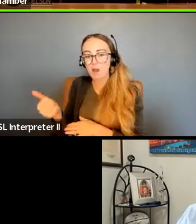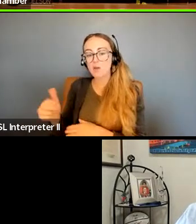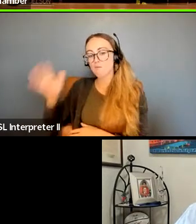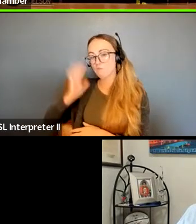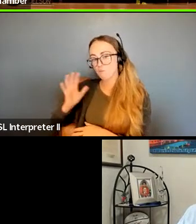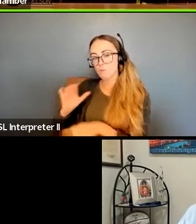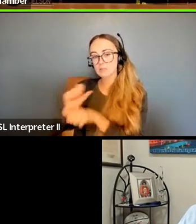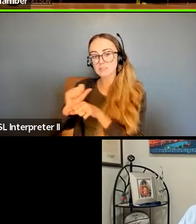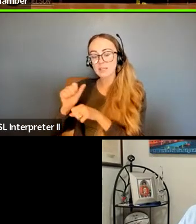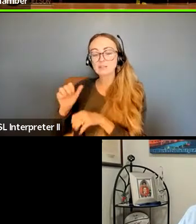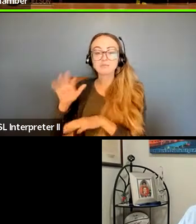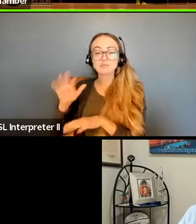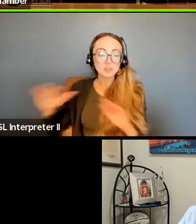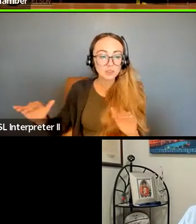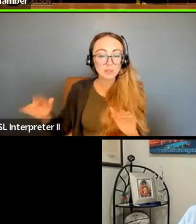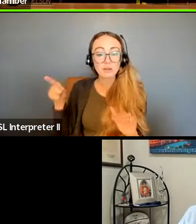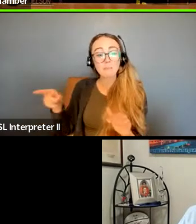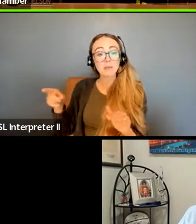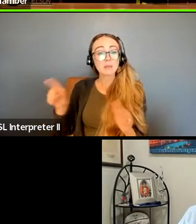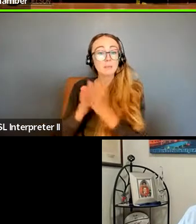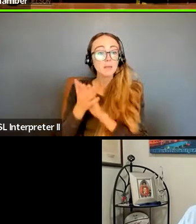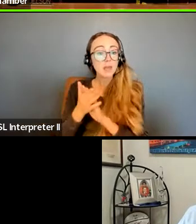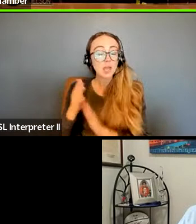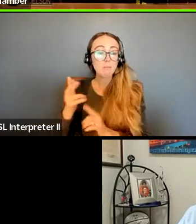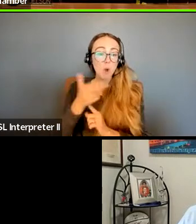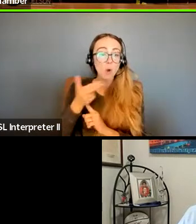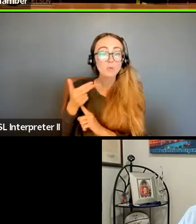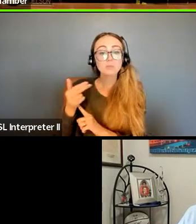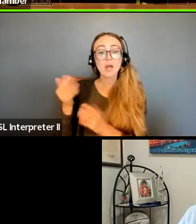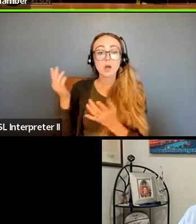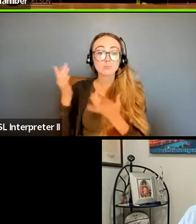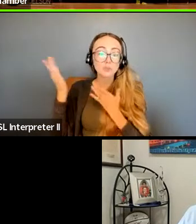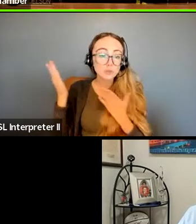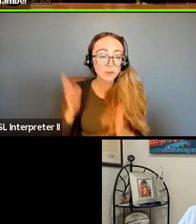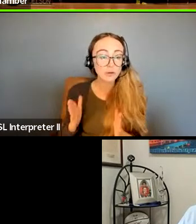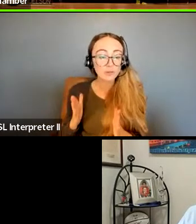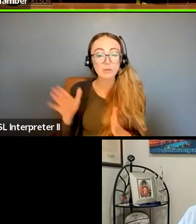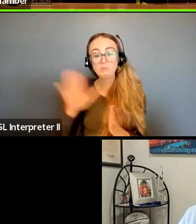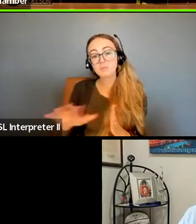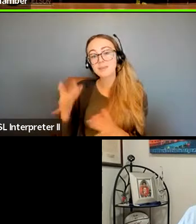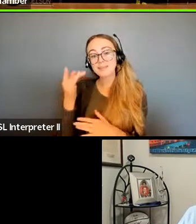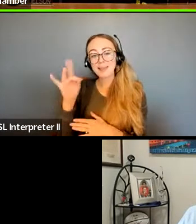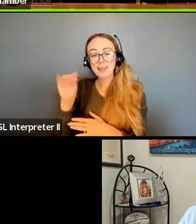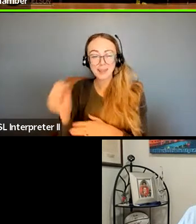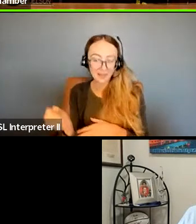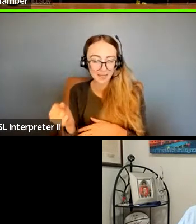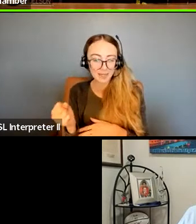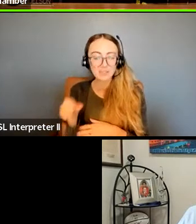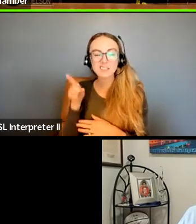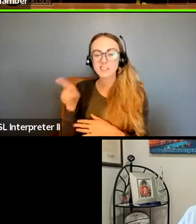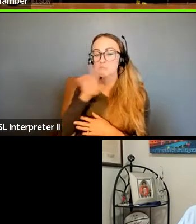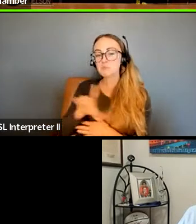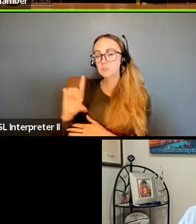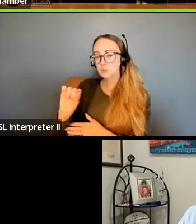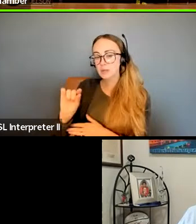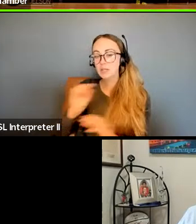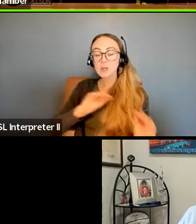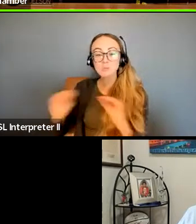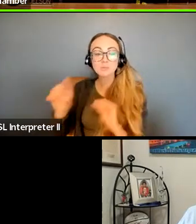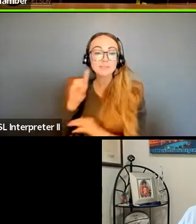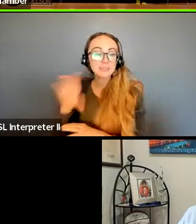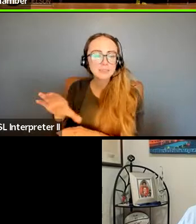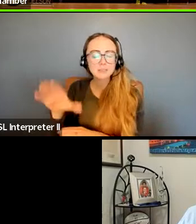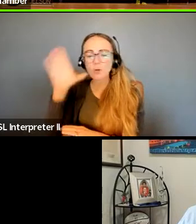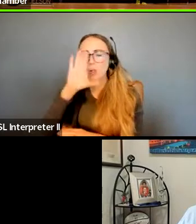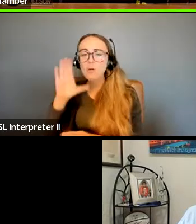was expected to work and he became a hotel waiter. However, in 1880, in his early 20s, William moved to the District of Columbia to find